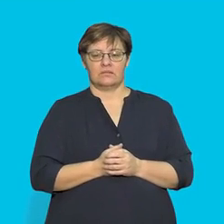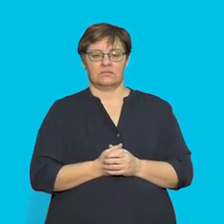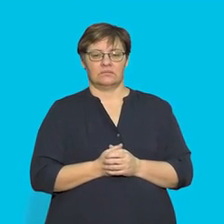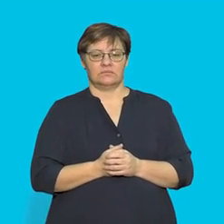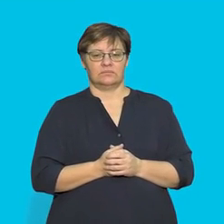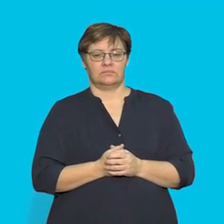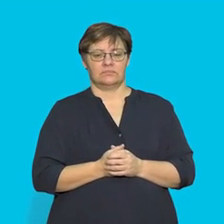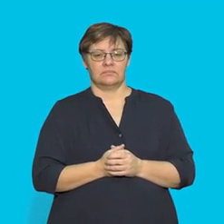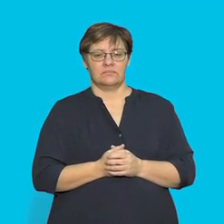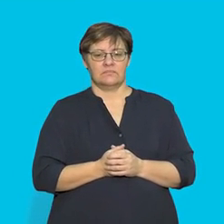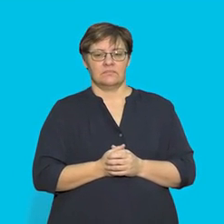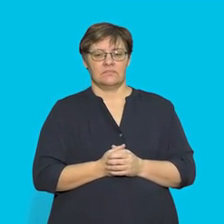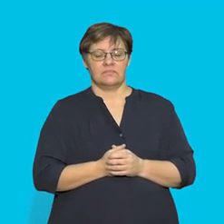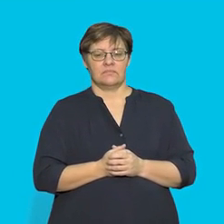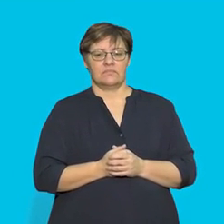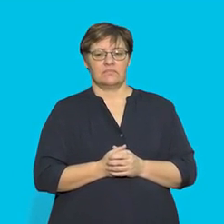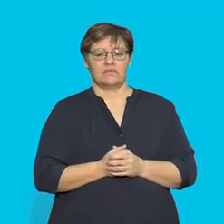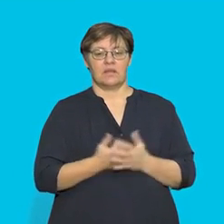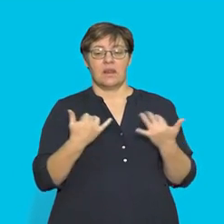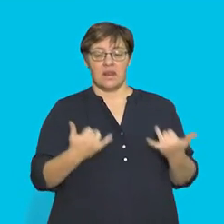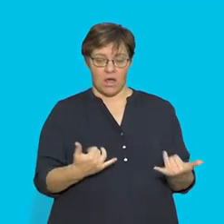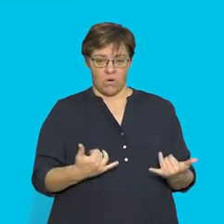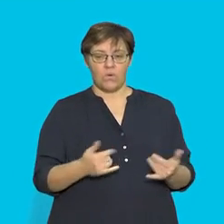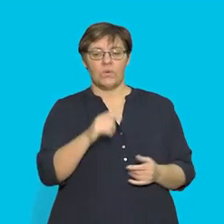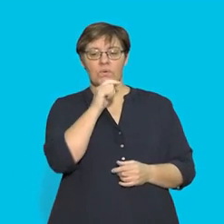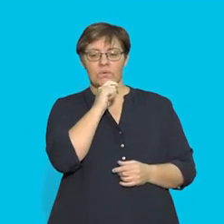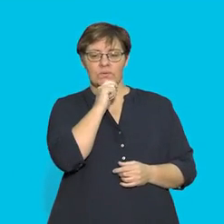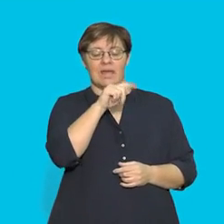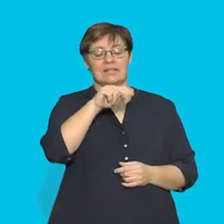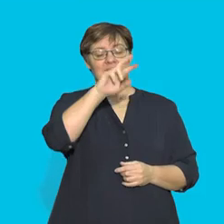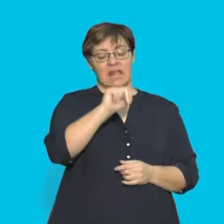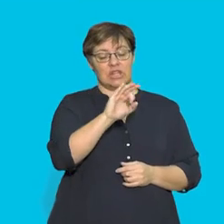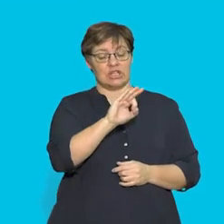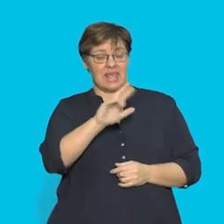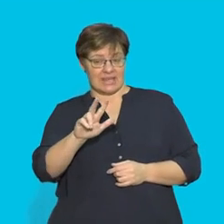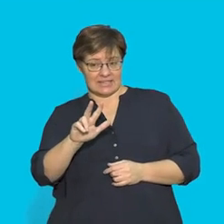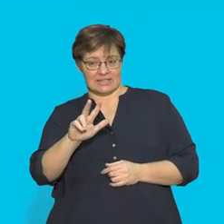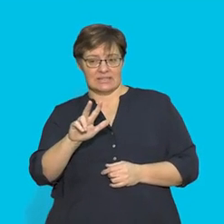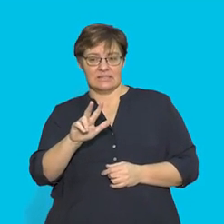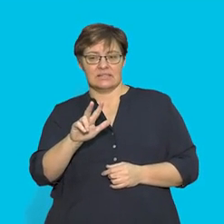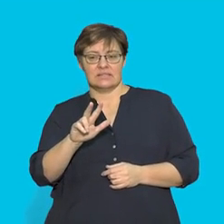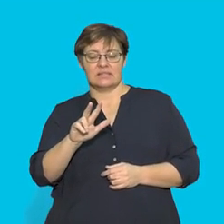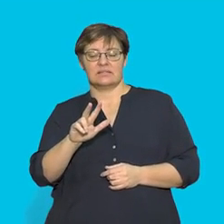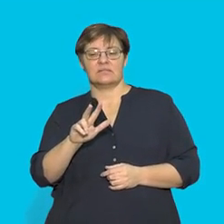with all the decimals on our calculator. Okay, then we said we're going to use tan of 38 to find